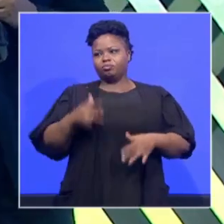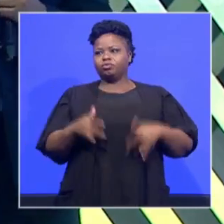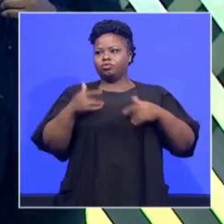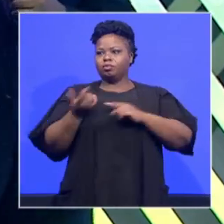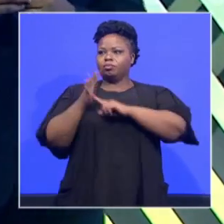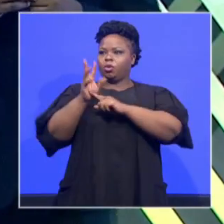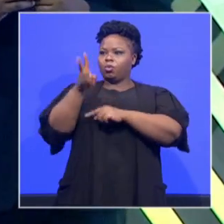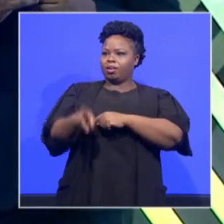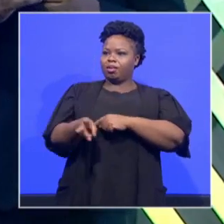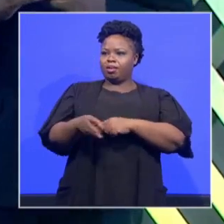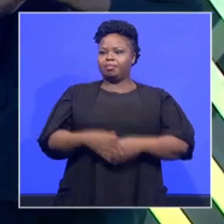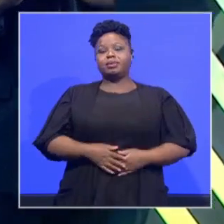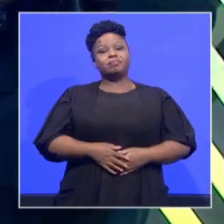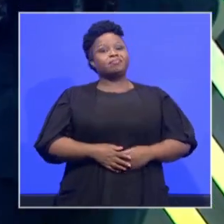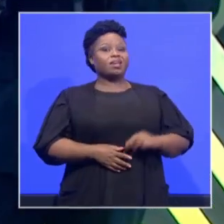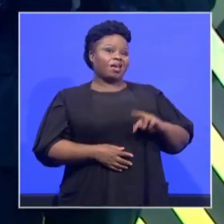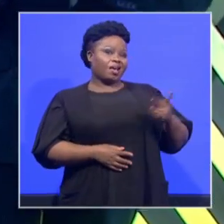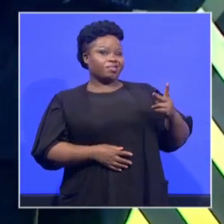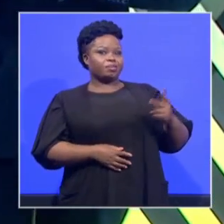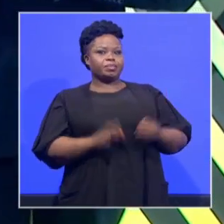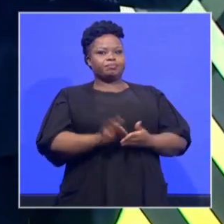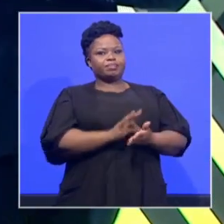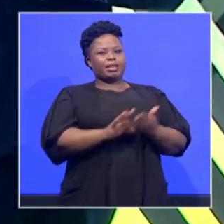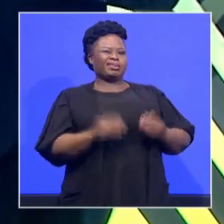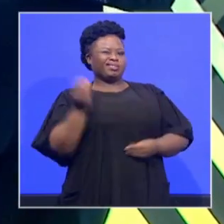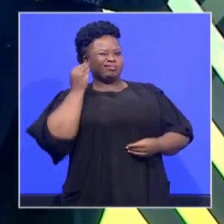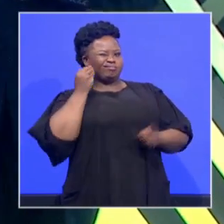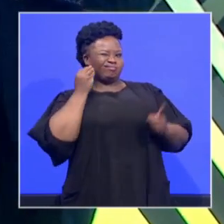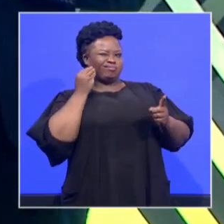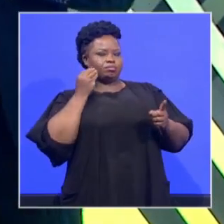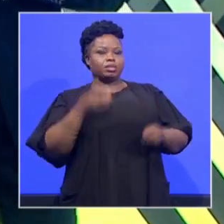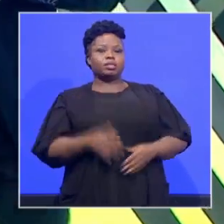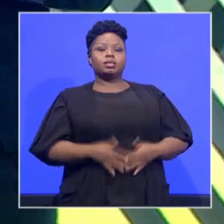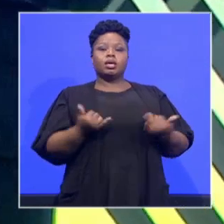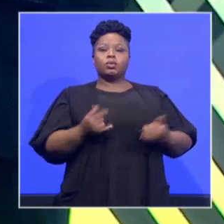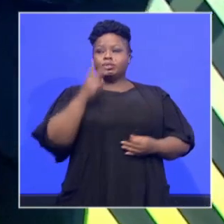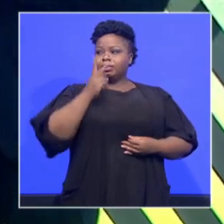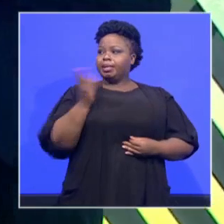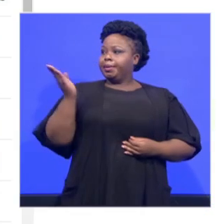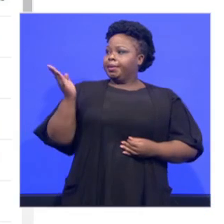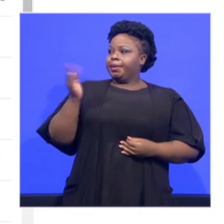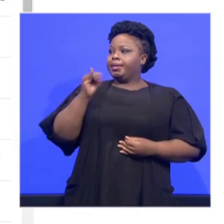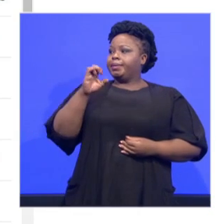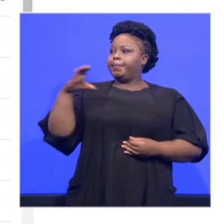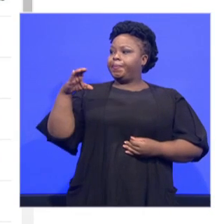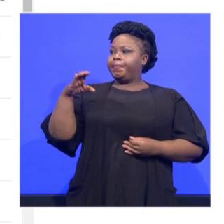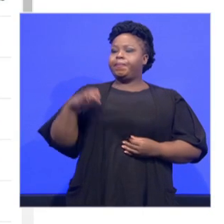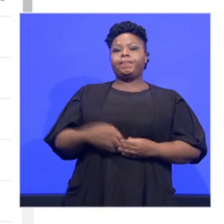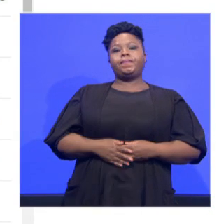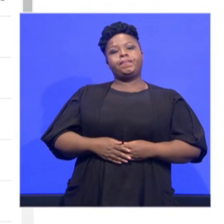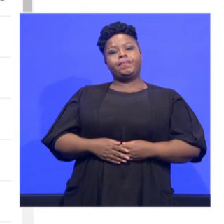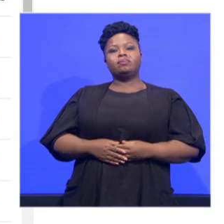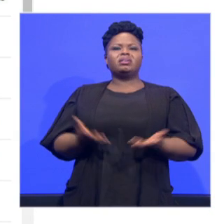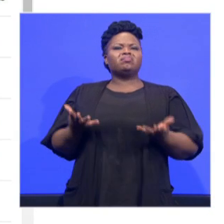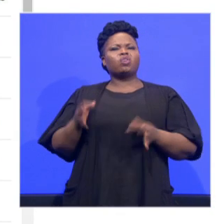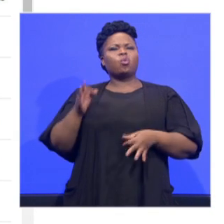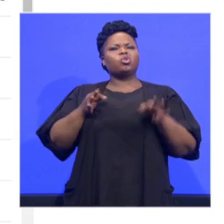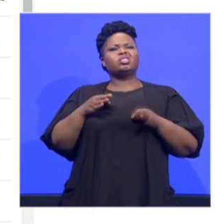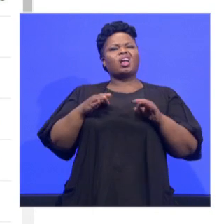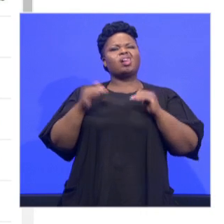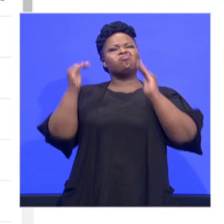Let's look now at some of the election data that has come in. We're going to look at live at the IEC election data and where the parties stand at